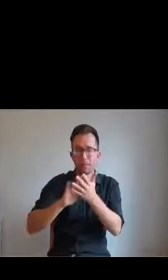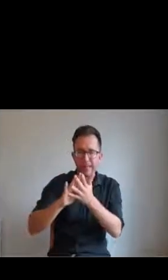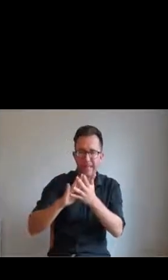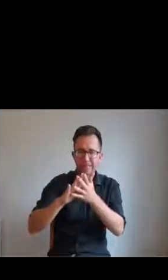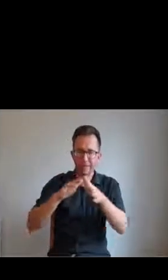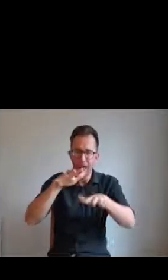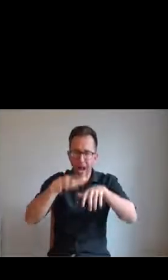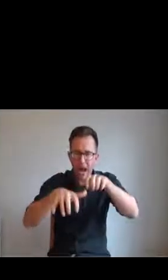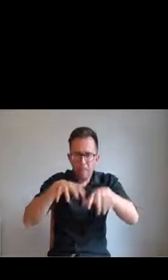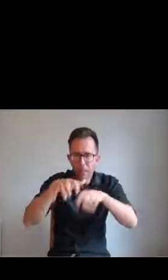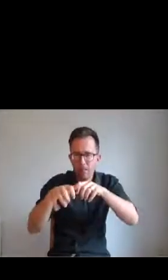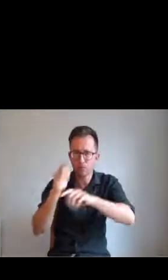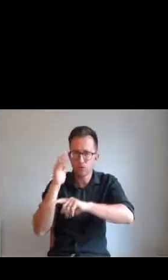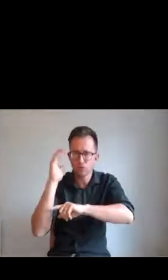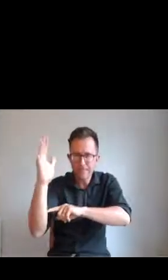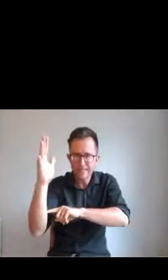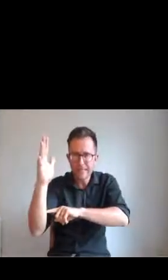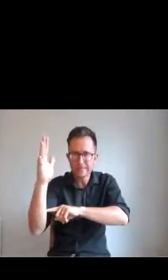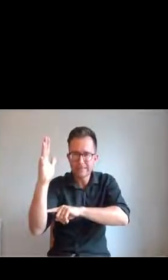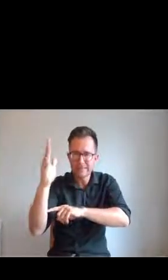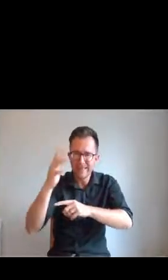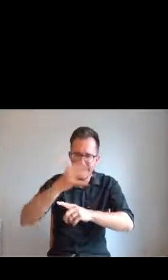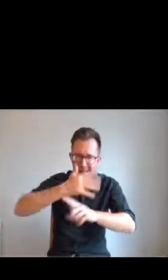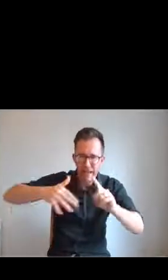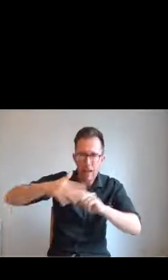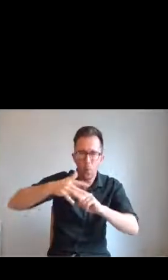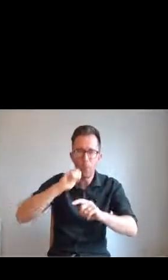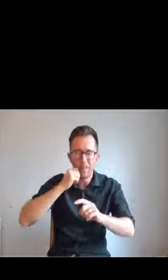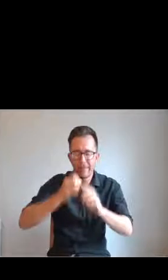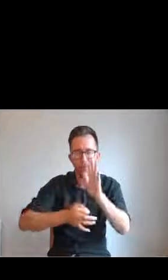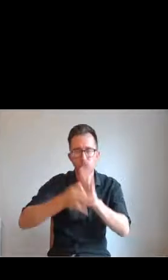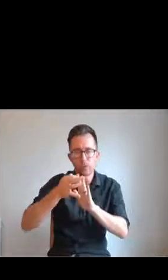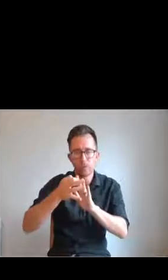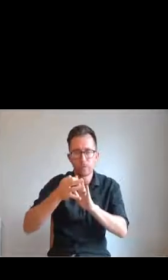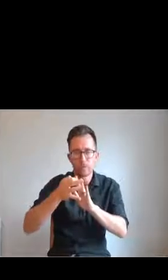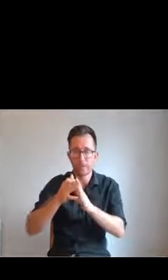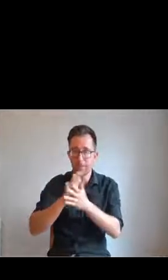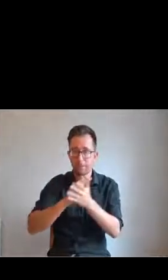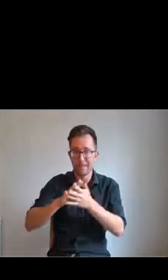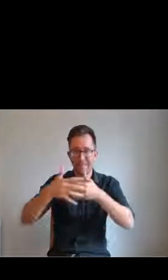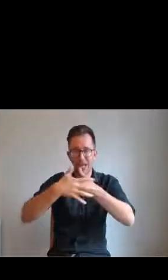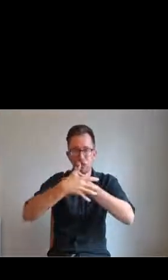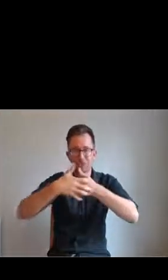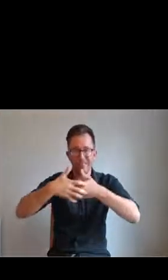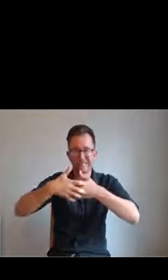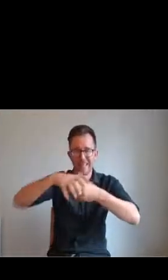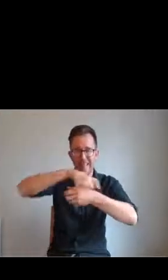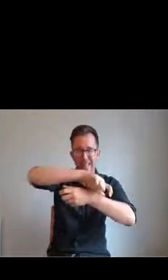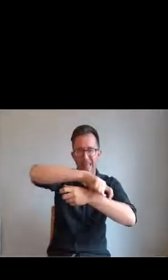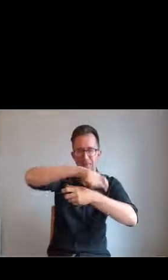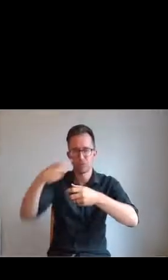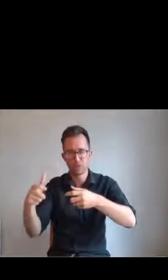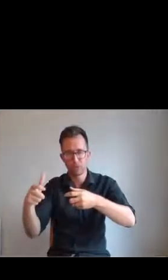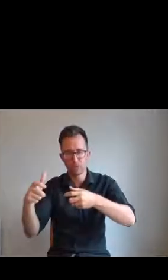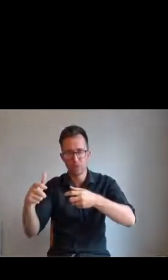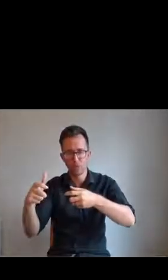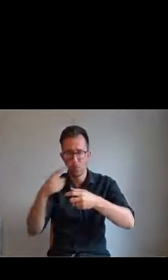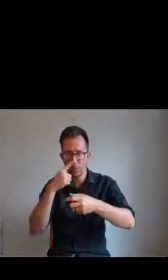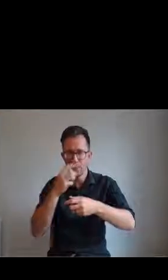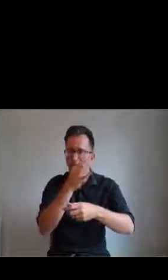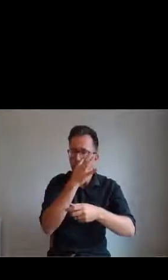ecological connectivity. This means that we have now consolidated the green space on the bridges, which feature vegetation,